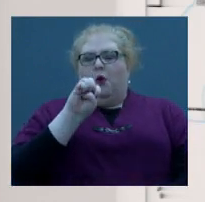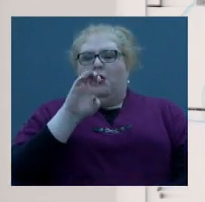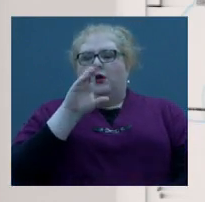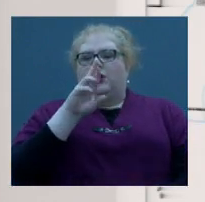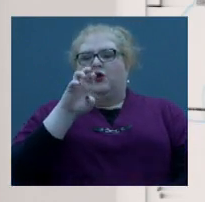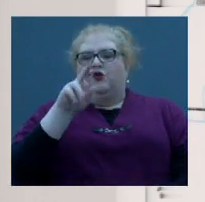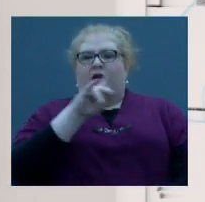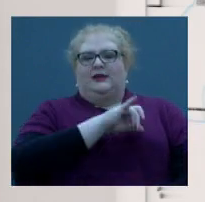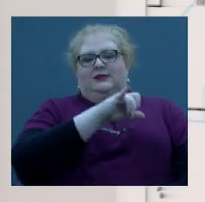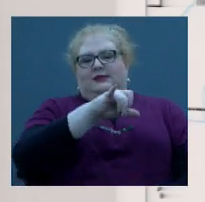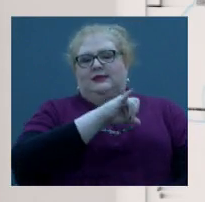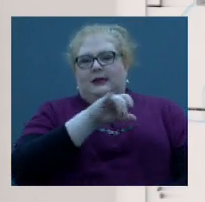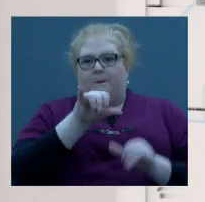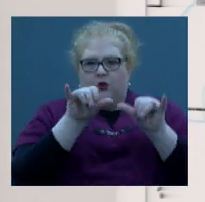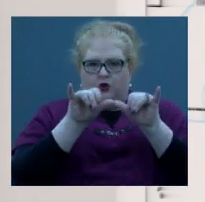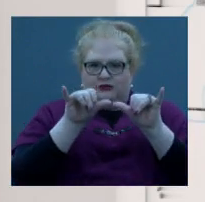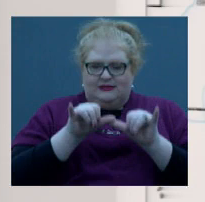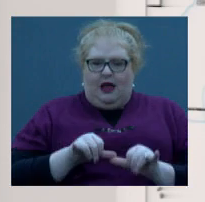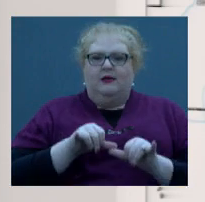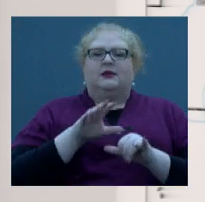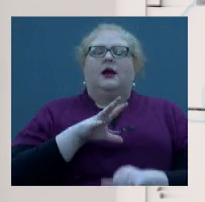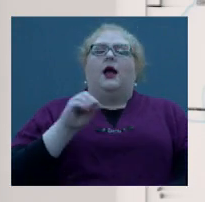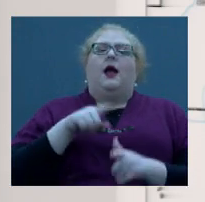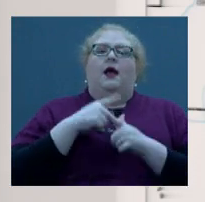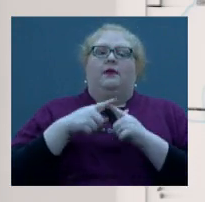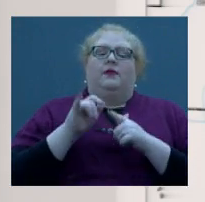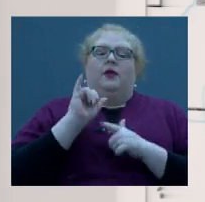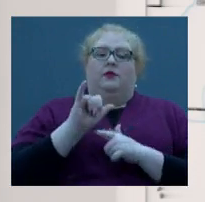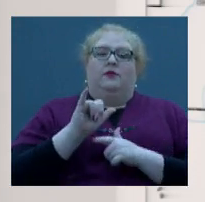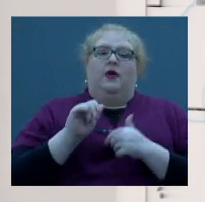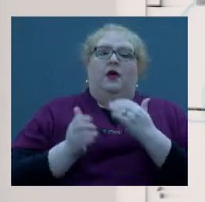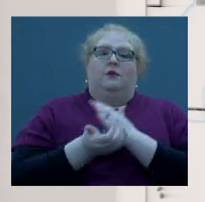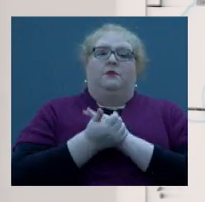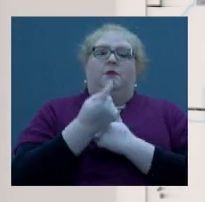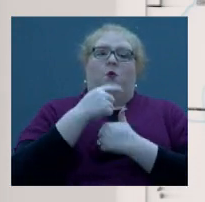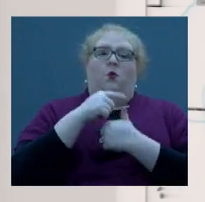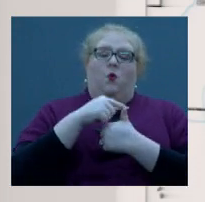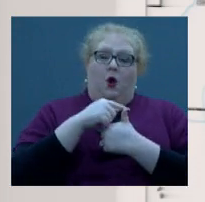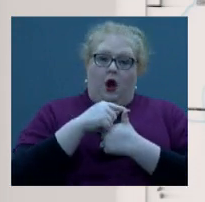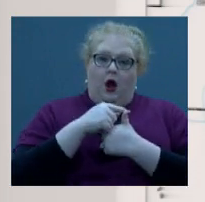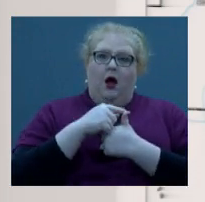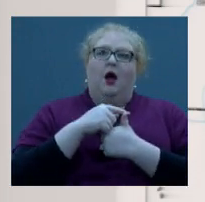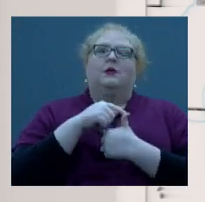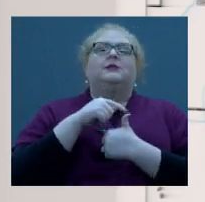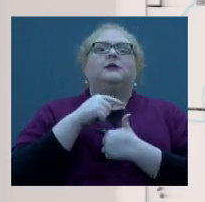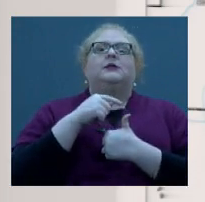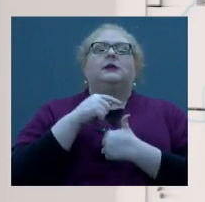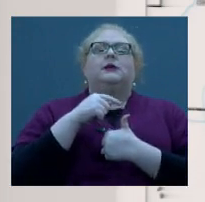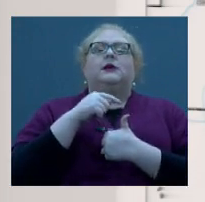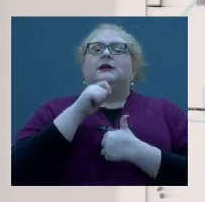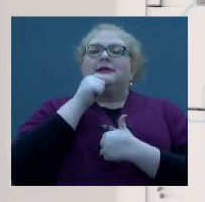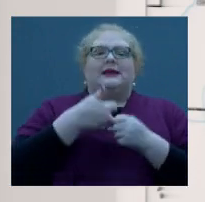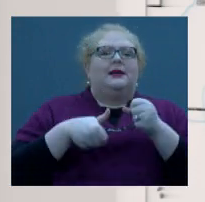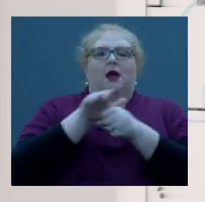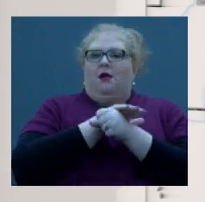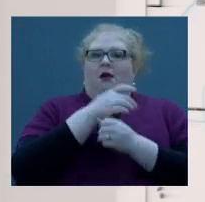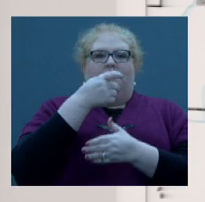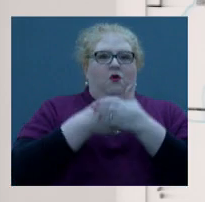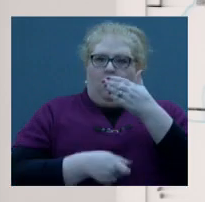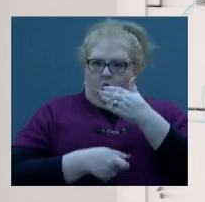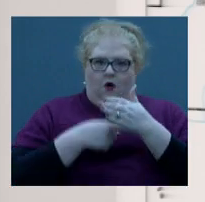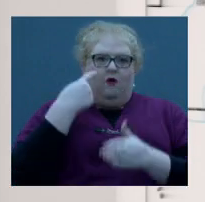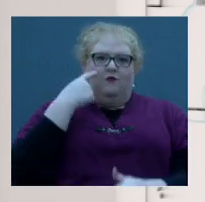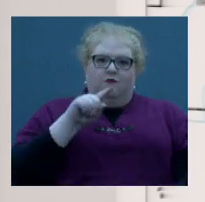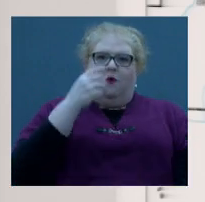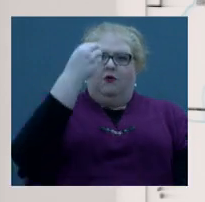developments. Condition 1 was opposed by staff as it did not cover the cost of a roundabout or the installation of a traffic signal.